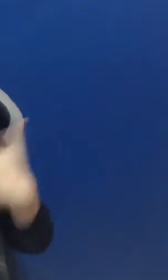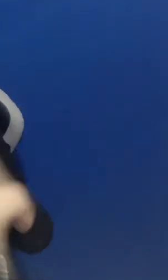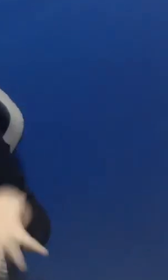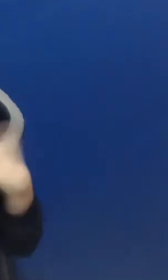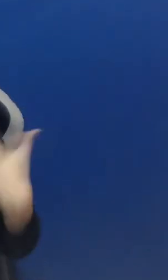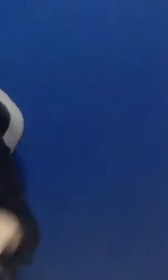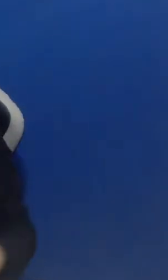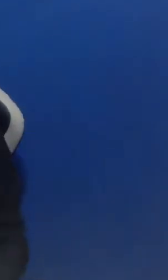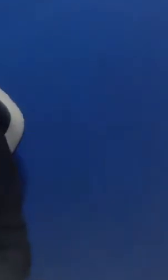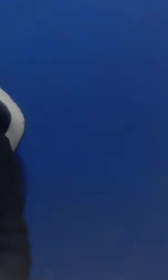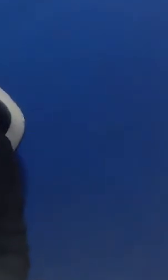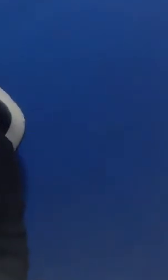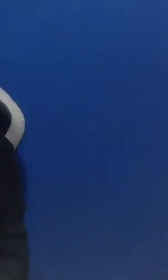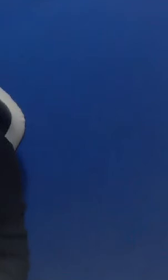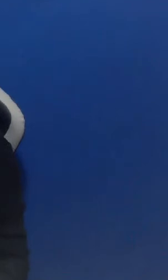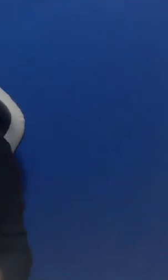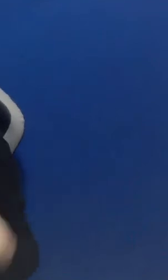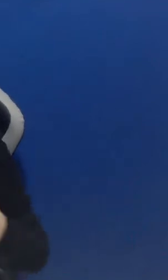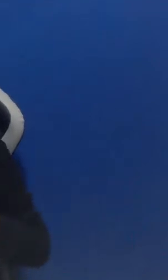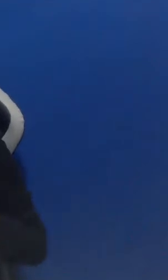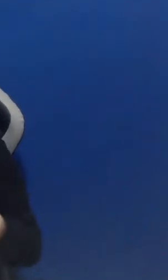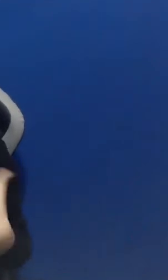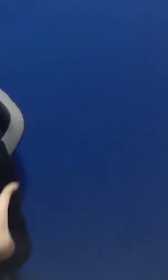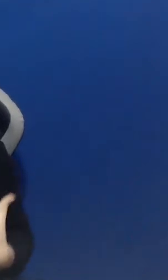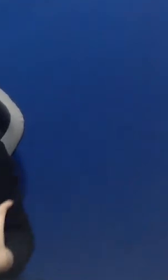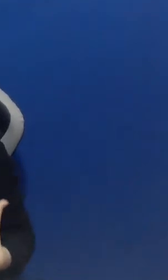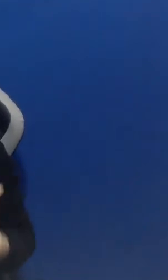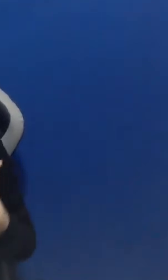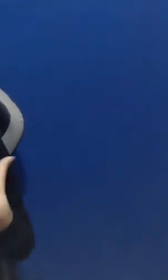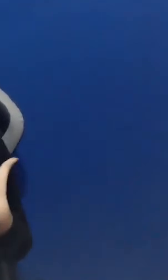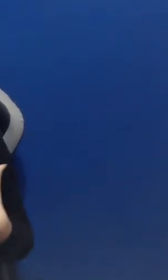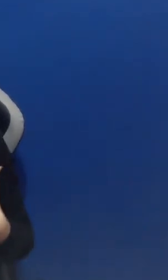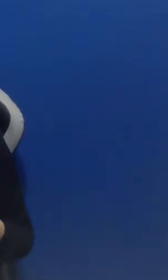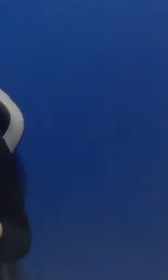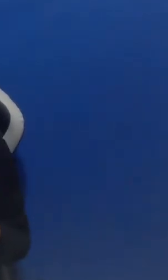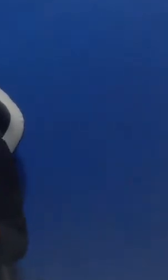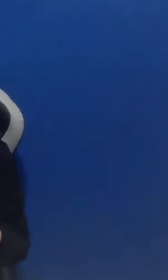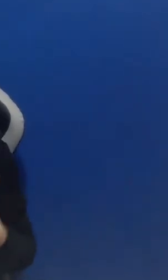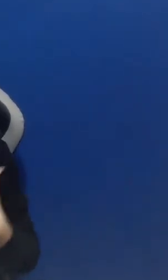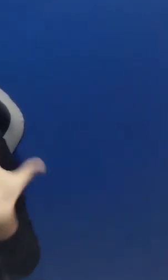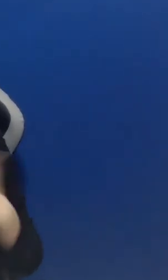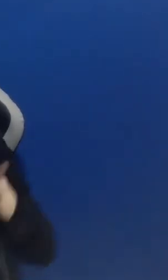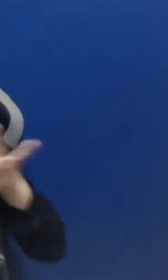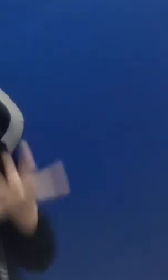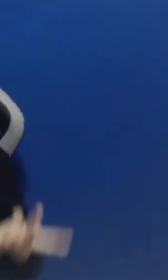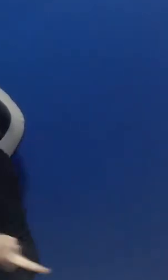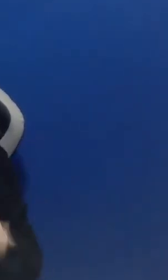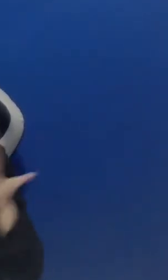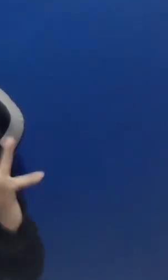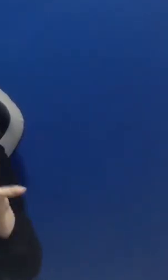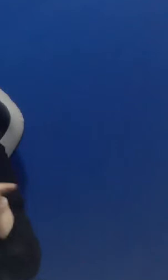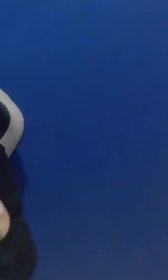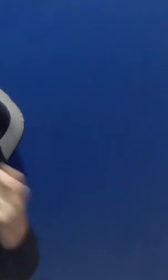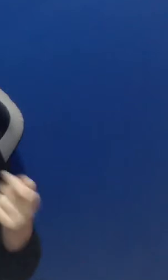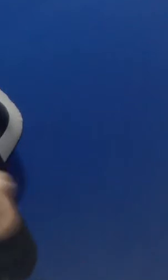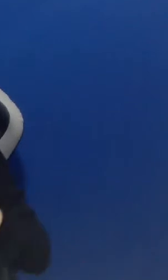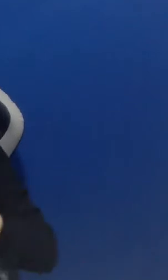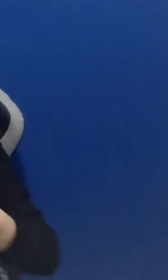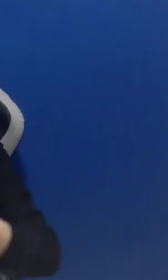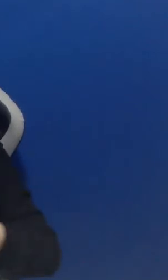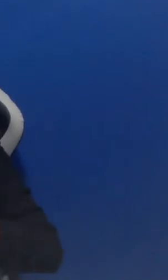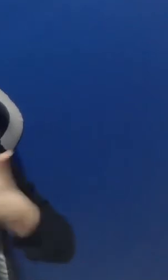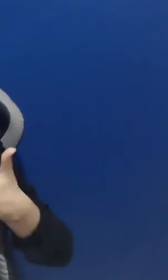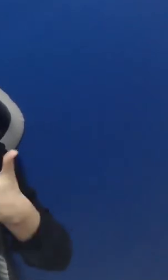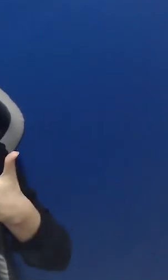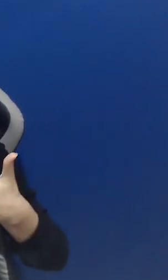and you could participate. Thank you very much. If we've learned anything from the unprecedented COVID-19 pandemic, it